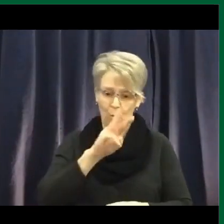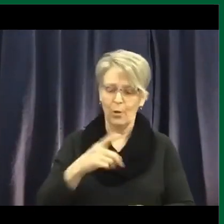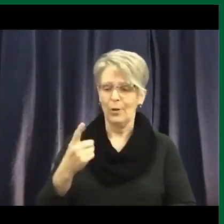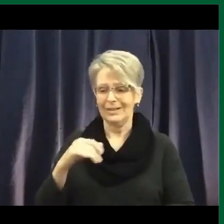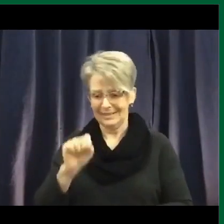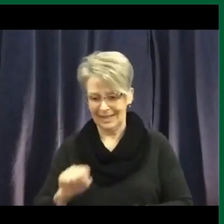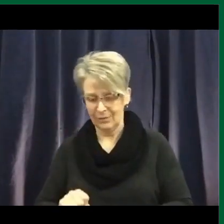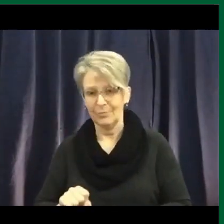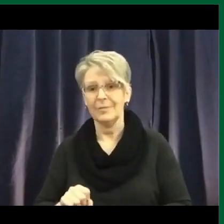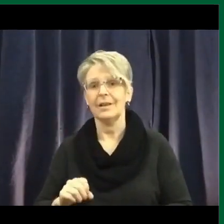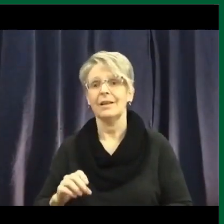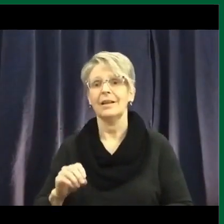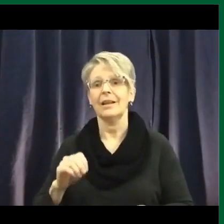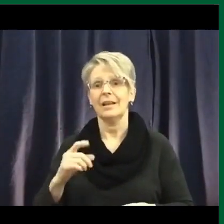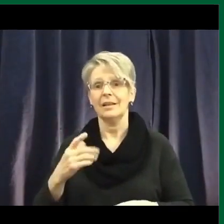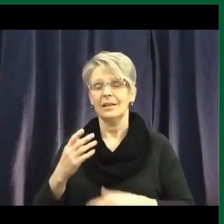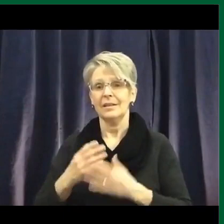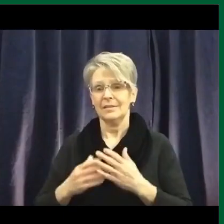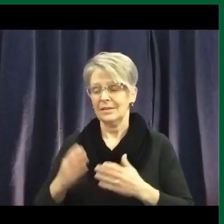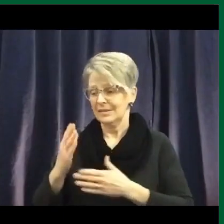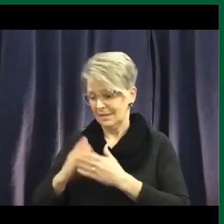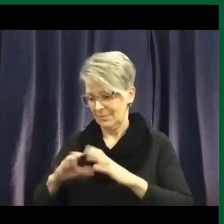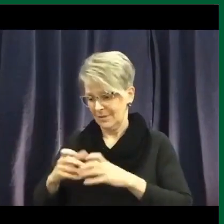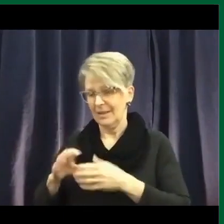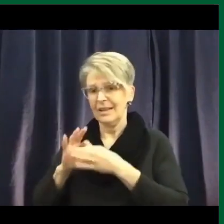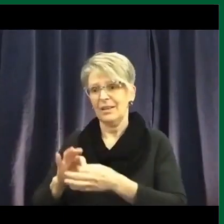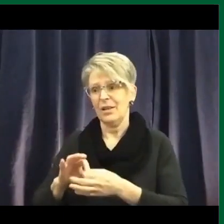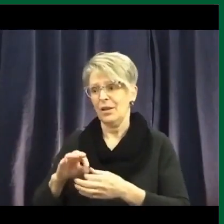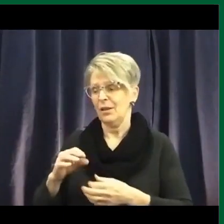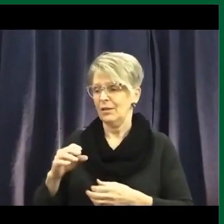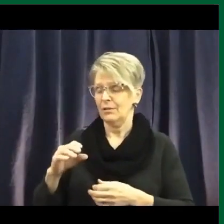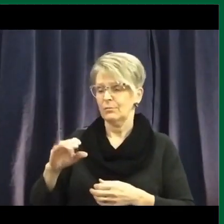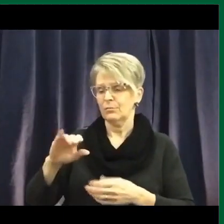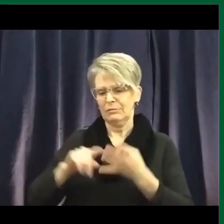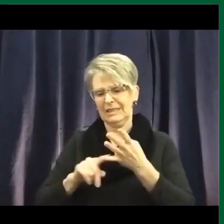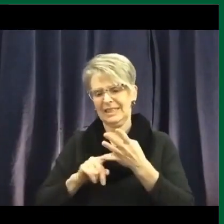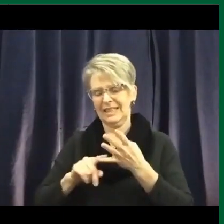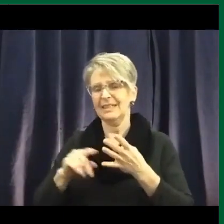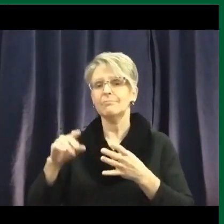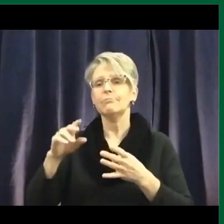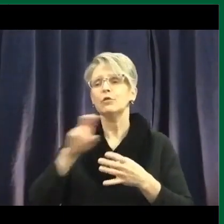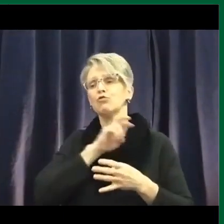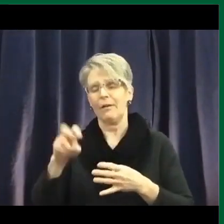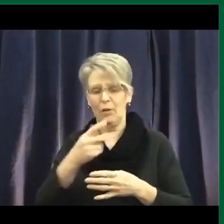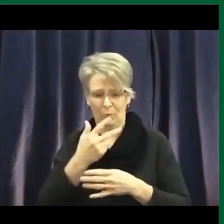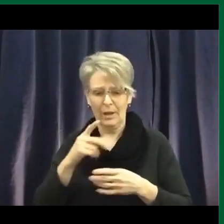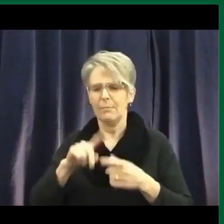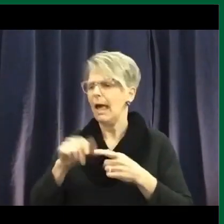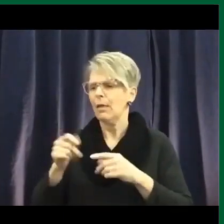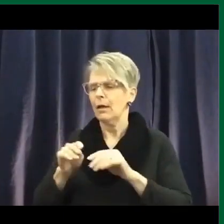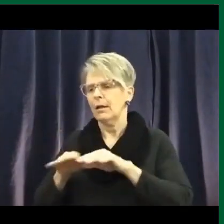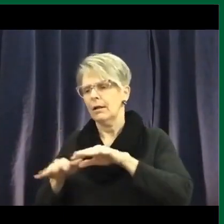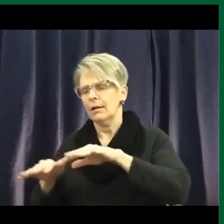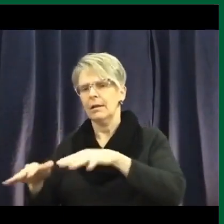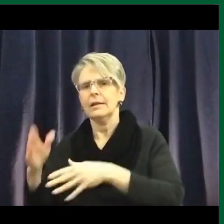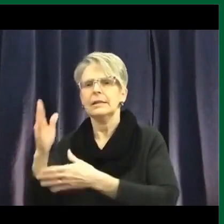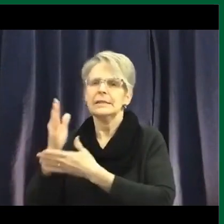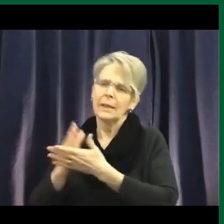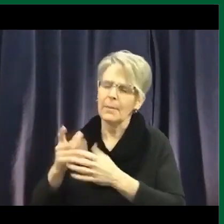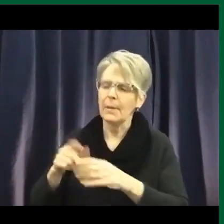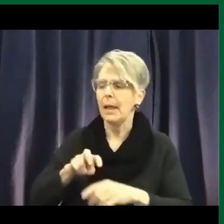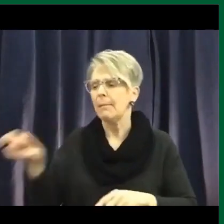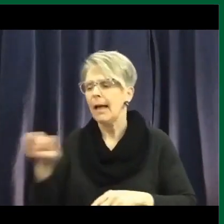and the initial 3 were travel-related in January, end of January, and the rest are sporadic. Some may have links to interprovincial travel.